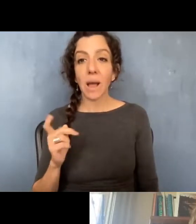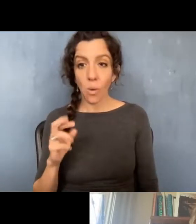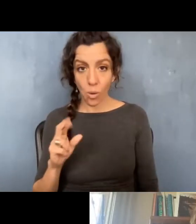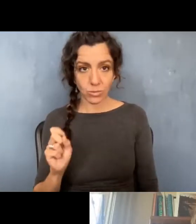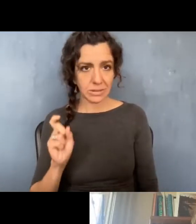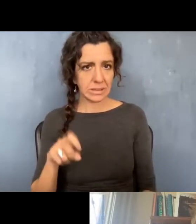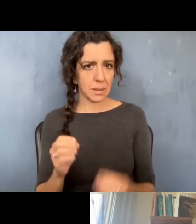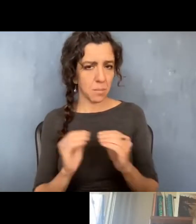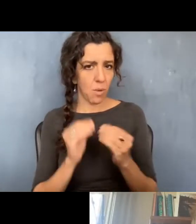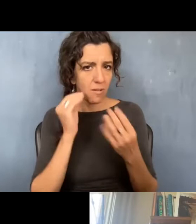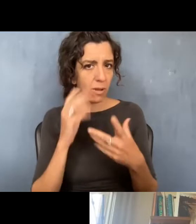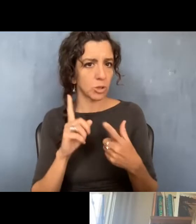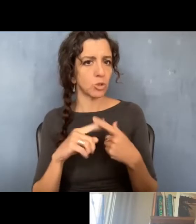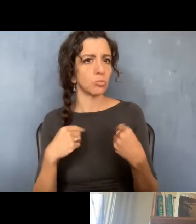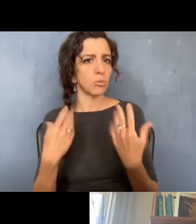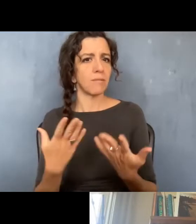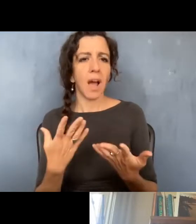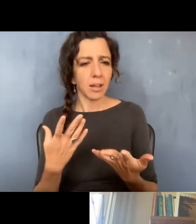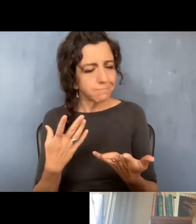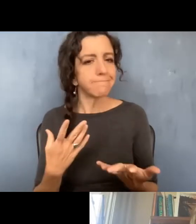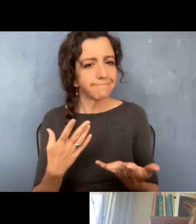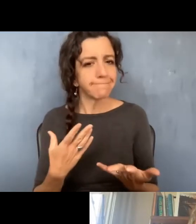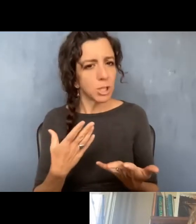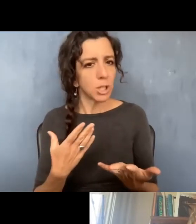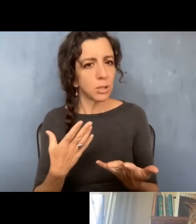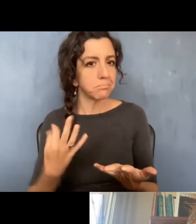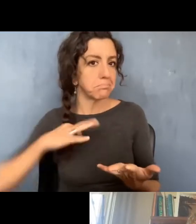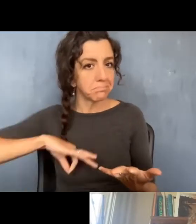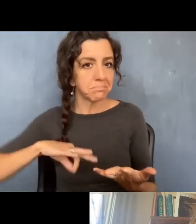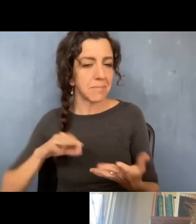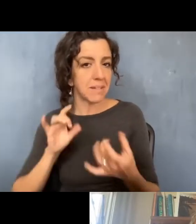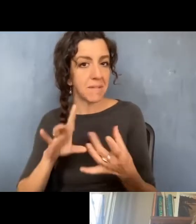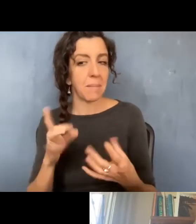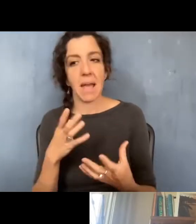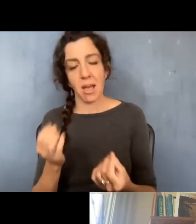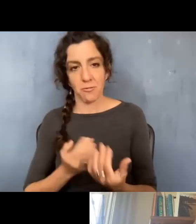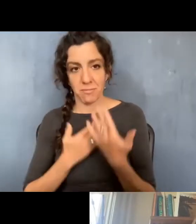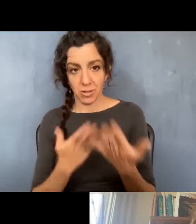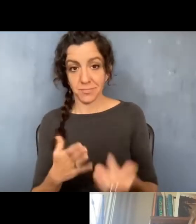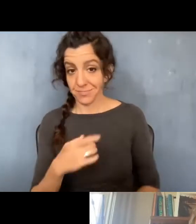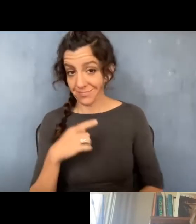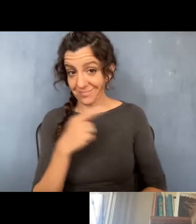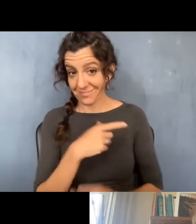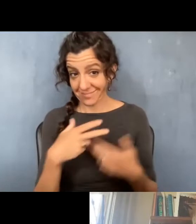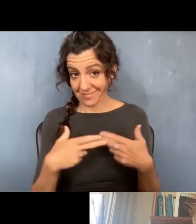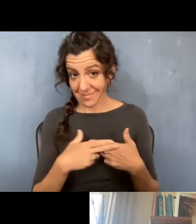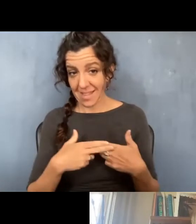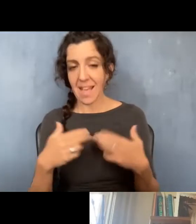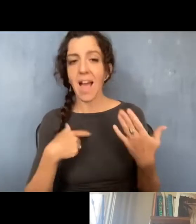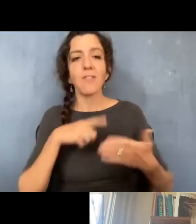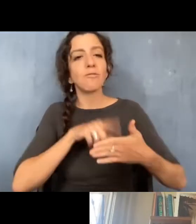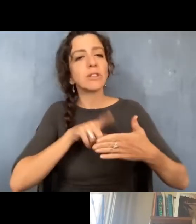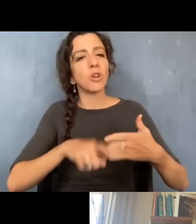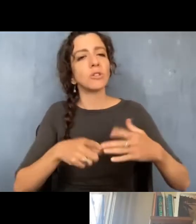meaningful feedback and recommendations. On this slide, we have the results of a poll that was taken during one of the town hall